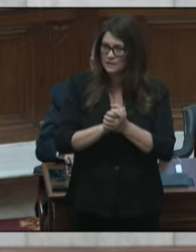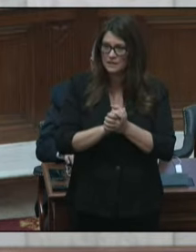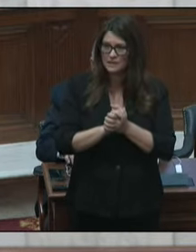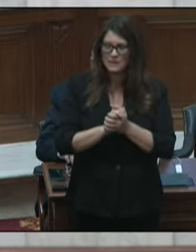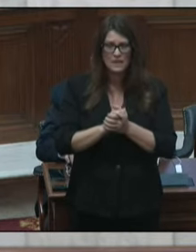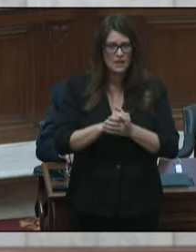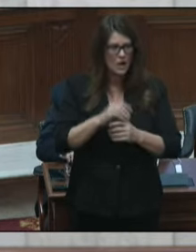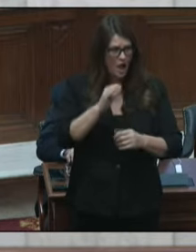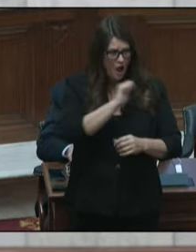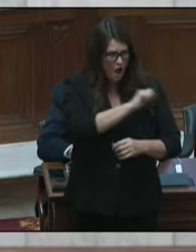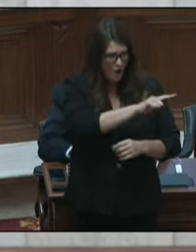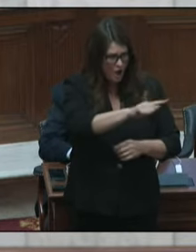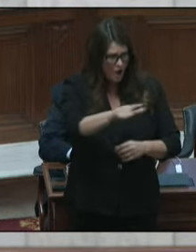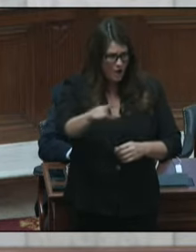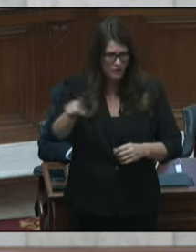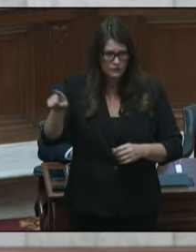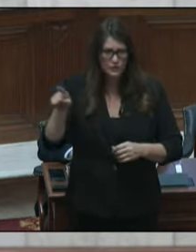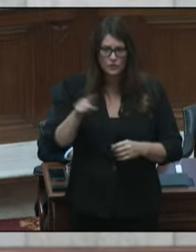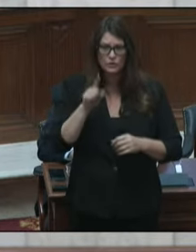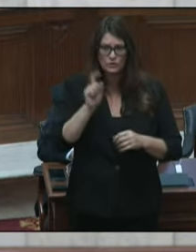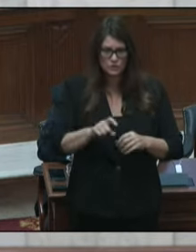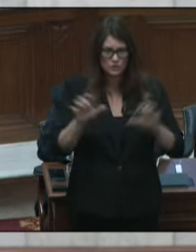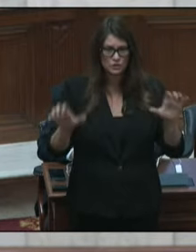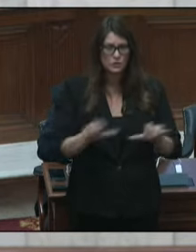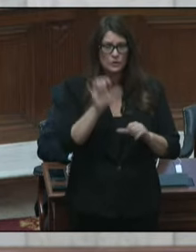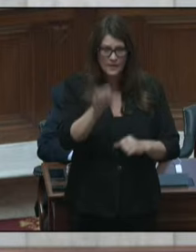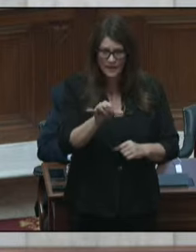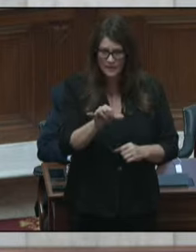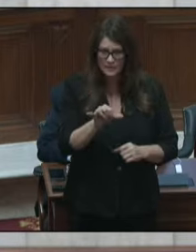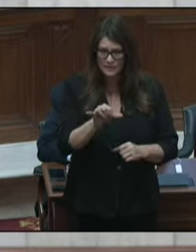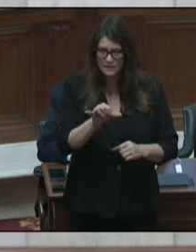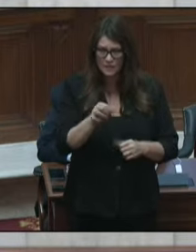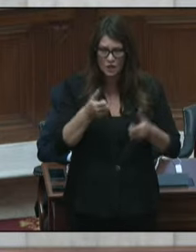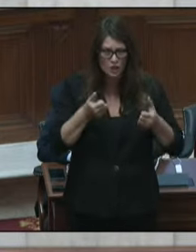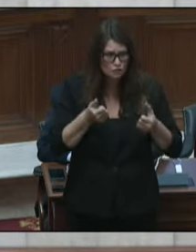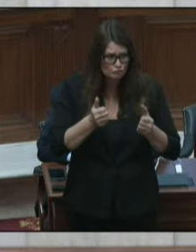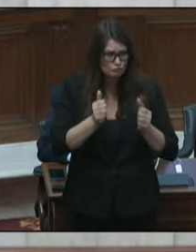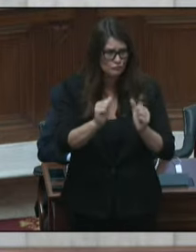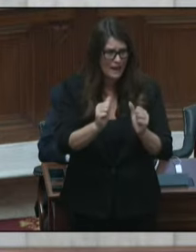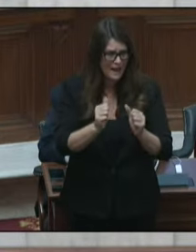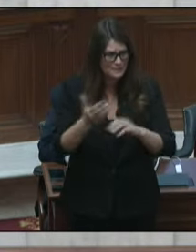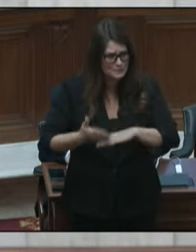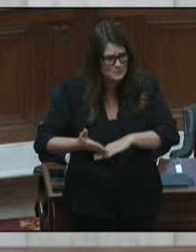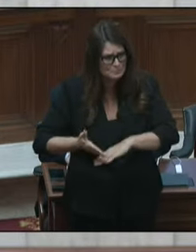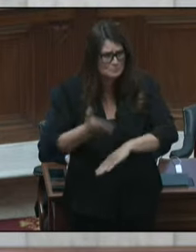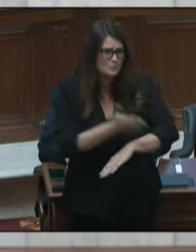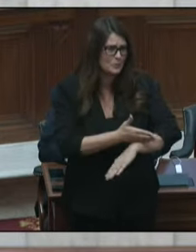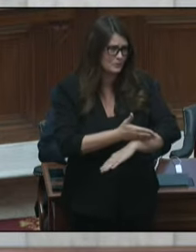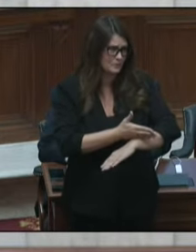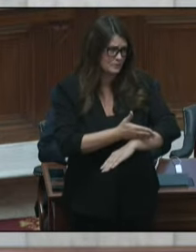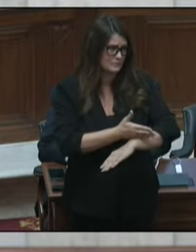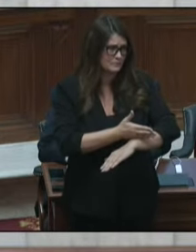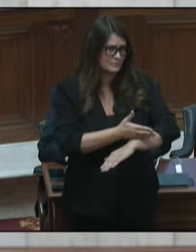all, every last one of you, should be doing is trying to make things better.